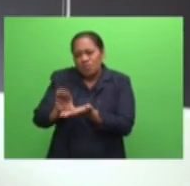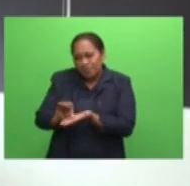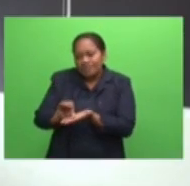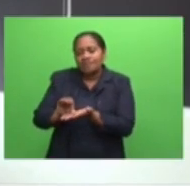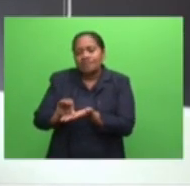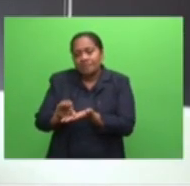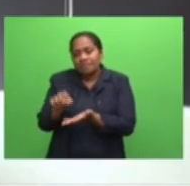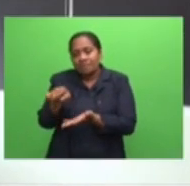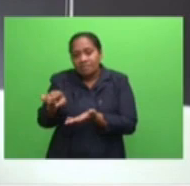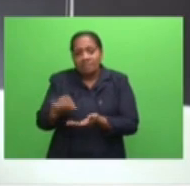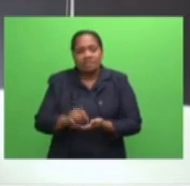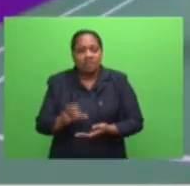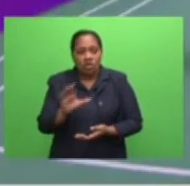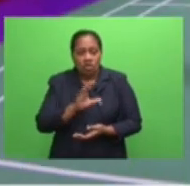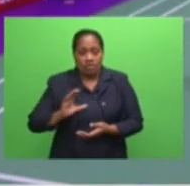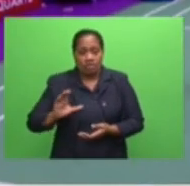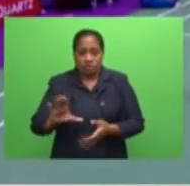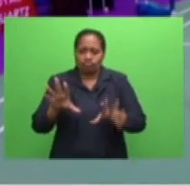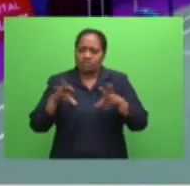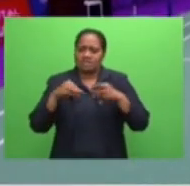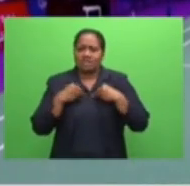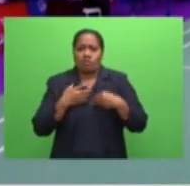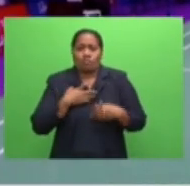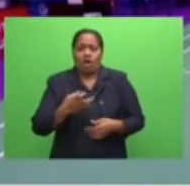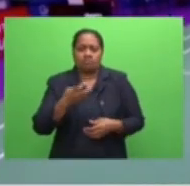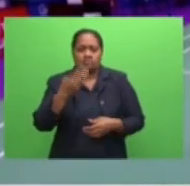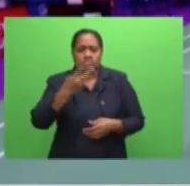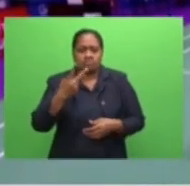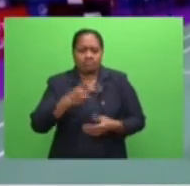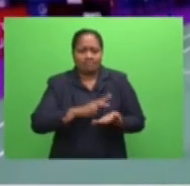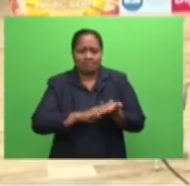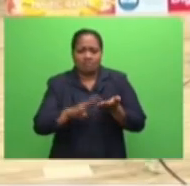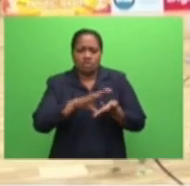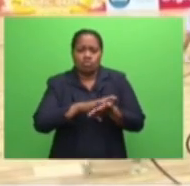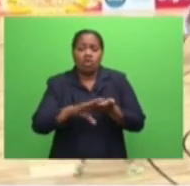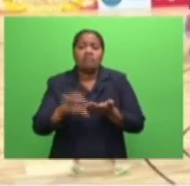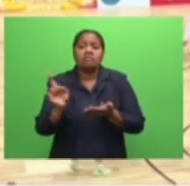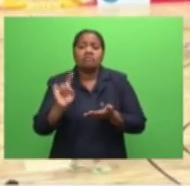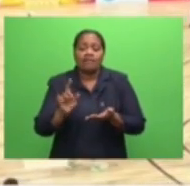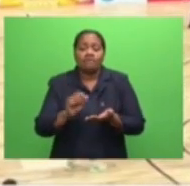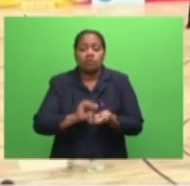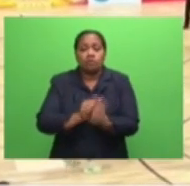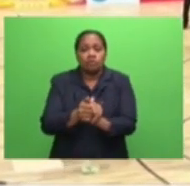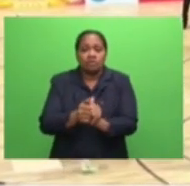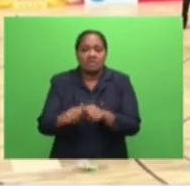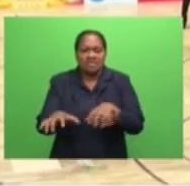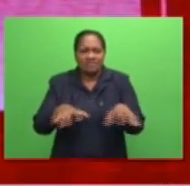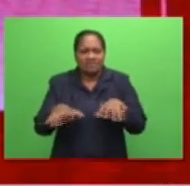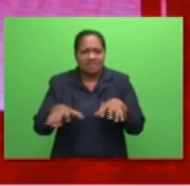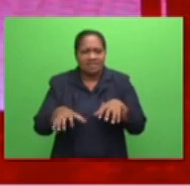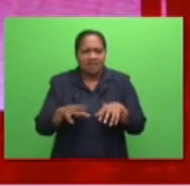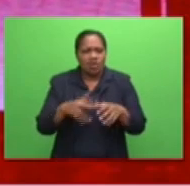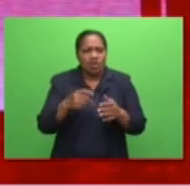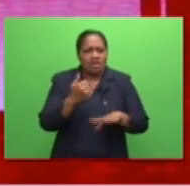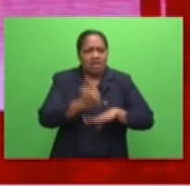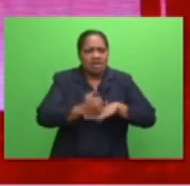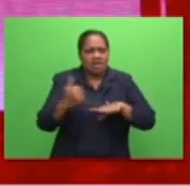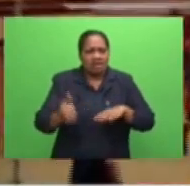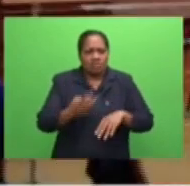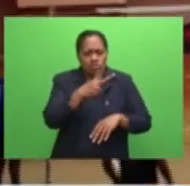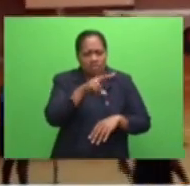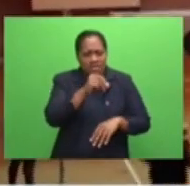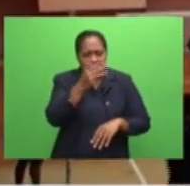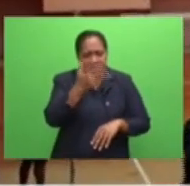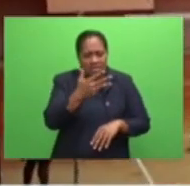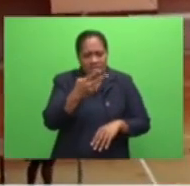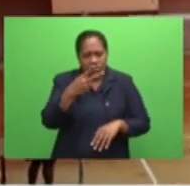Commission received more than $12 million in funding for sporting activities in the government's 2019-20 national budget.